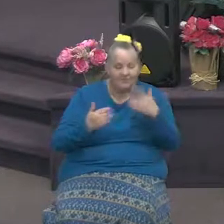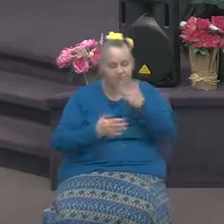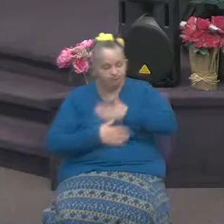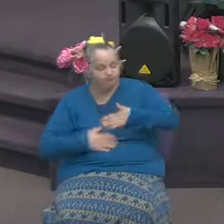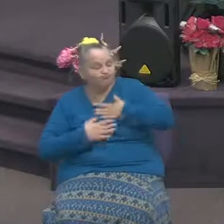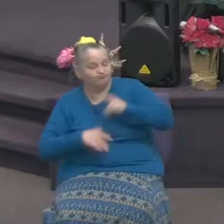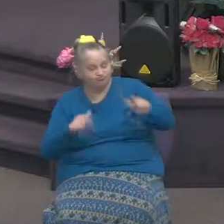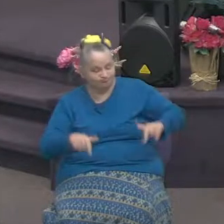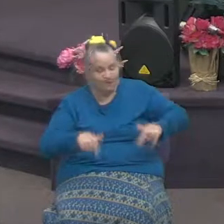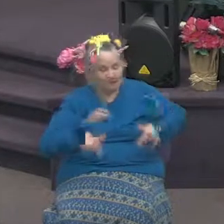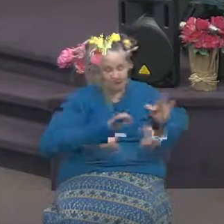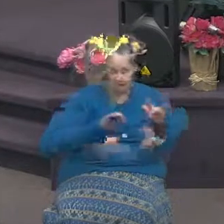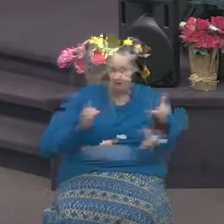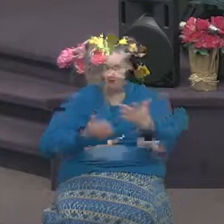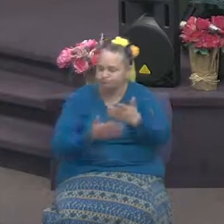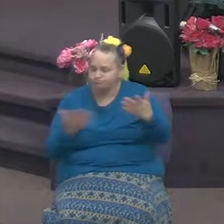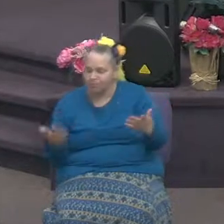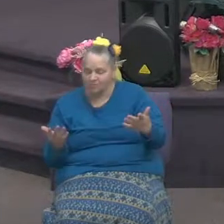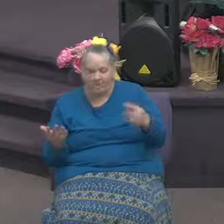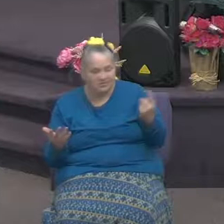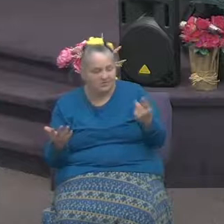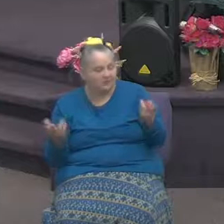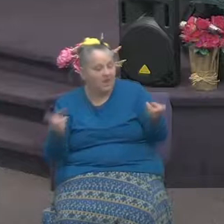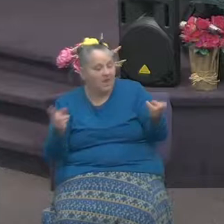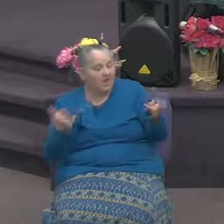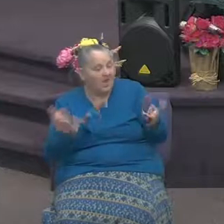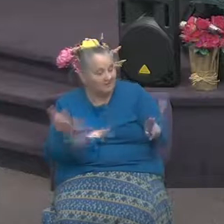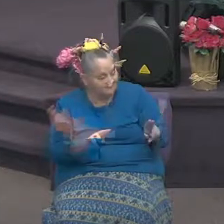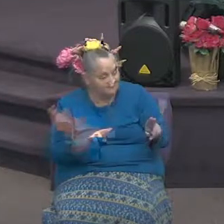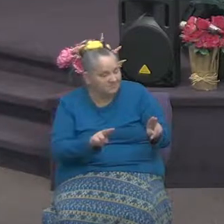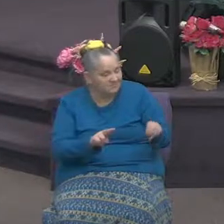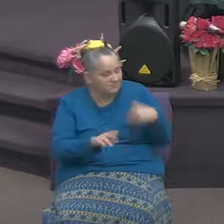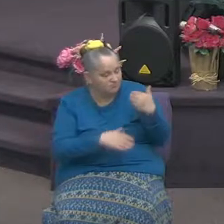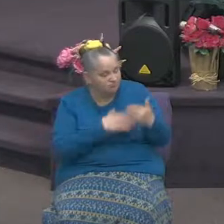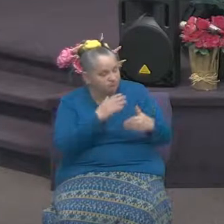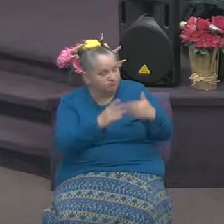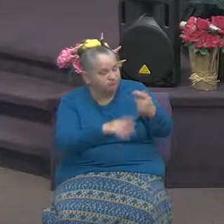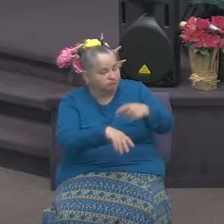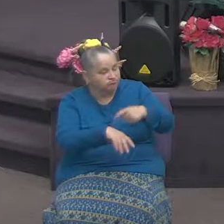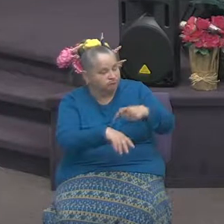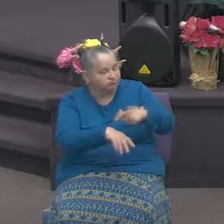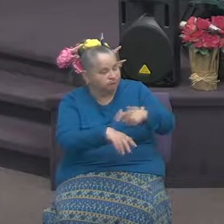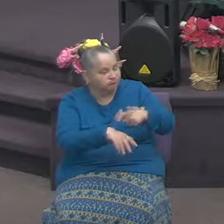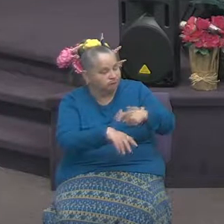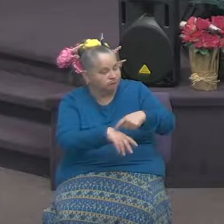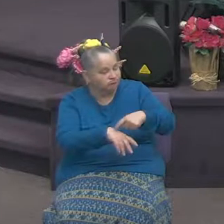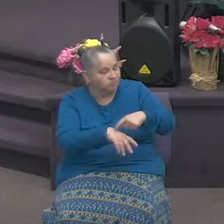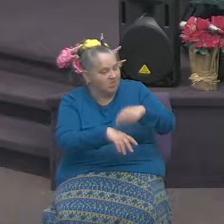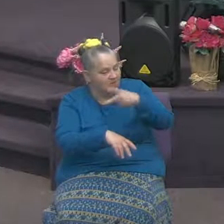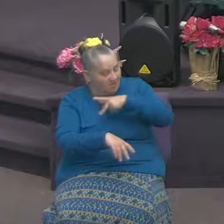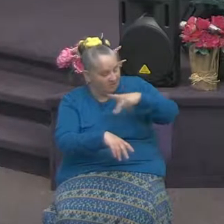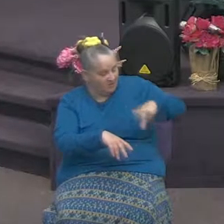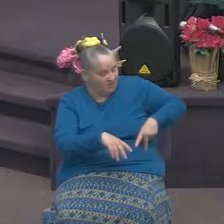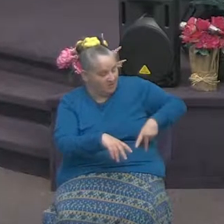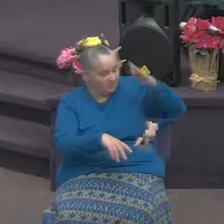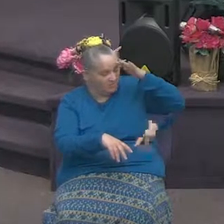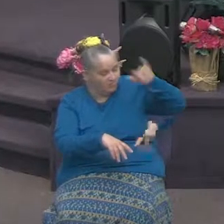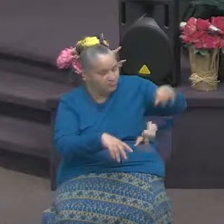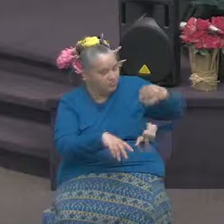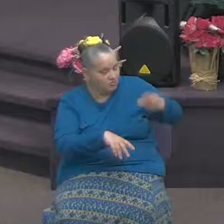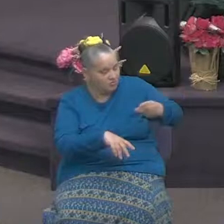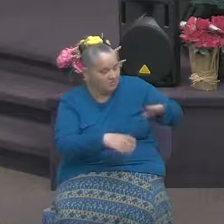enjoying life, doing things. But something happened in the process of time. The Pharaoh that knew